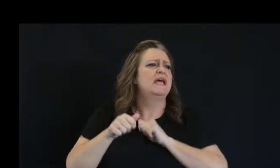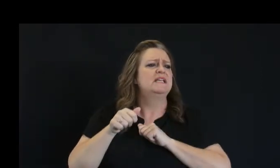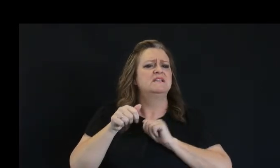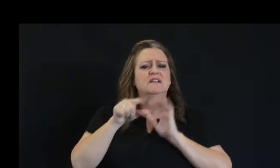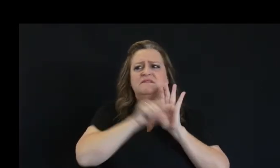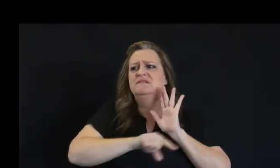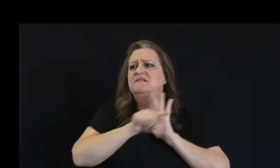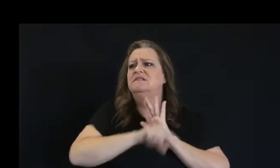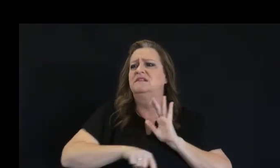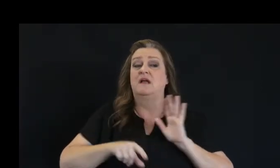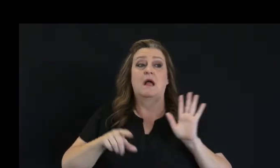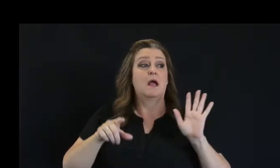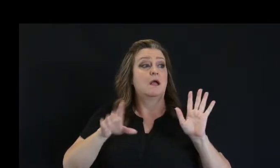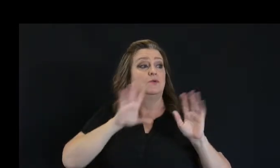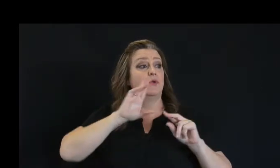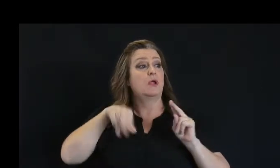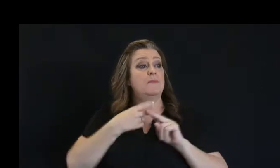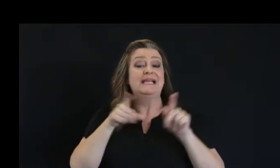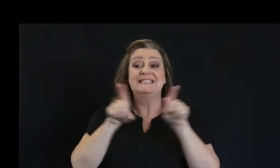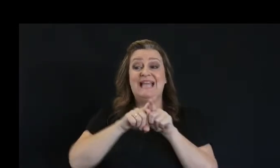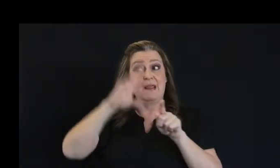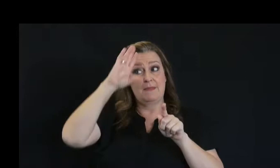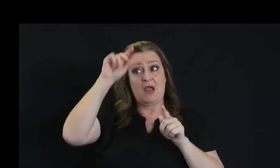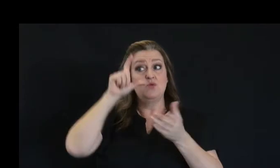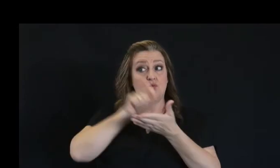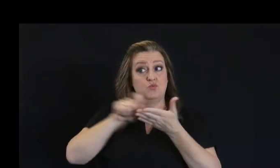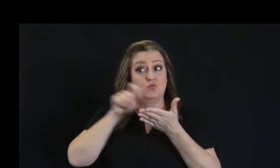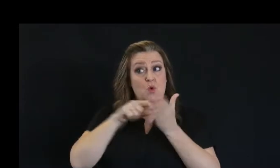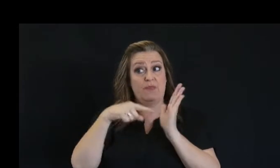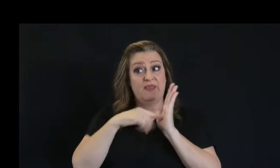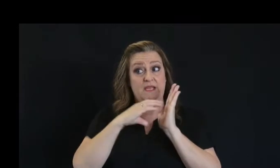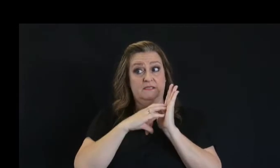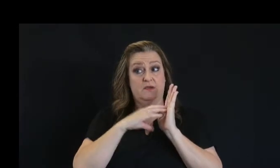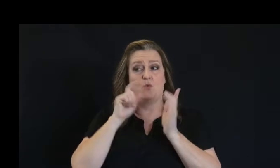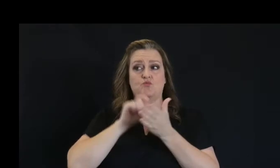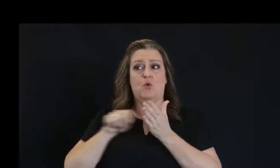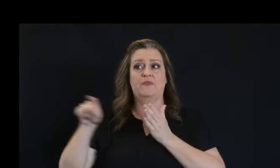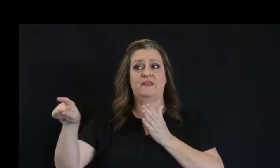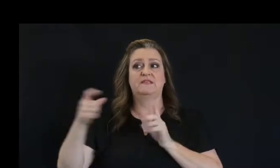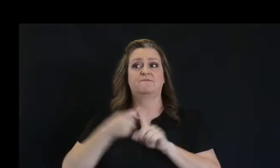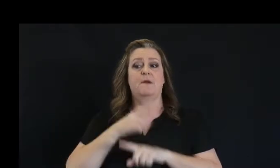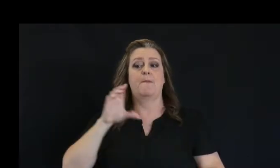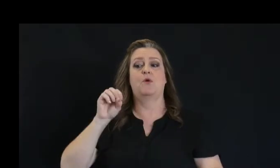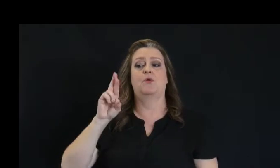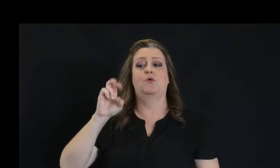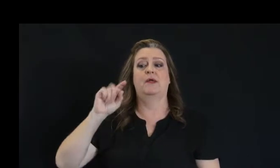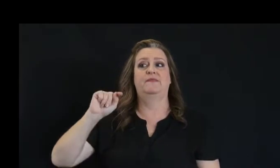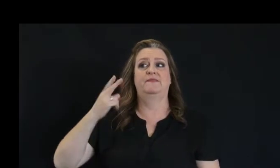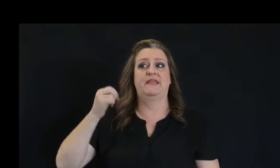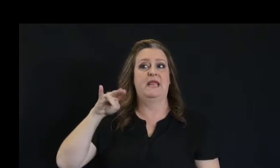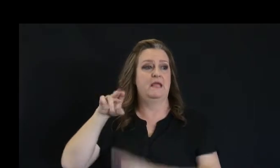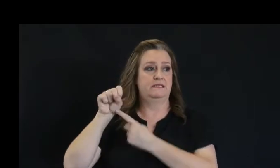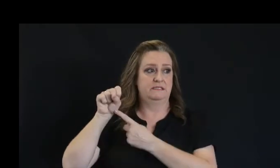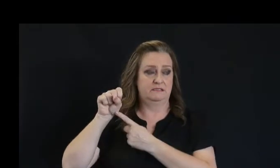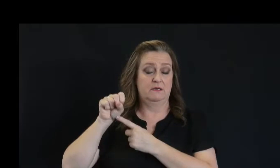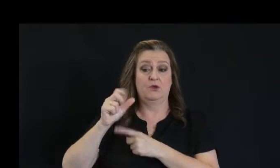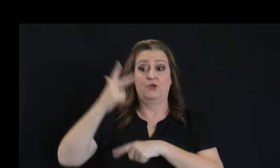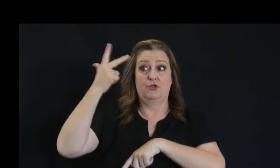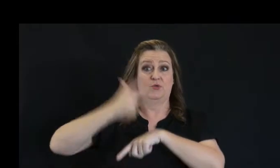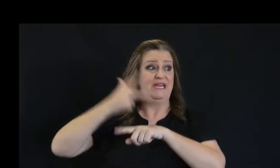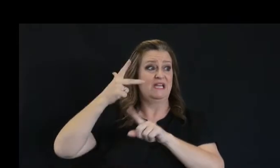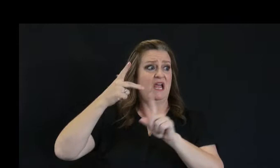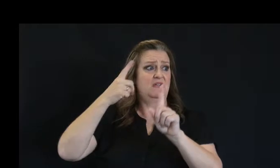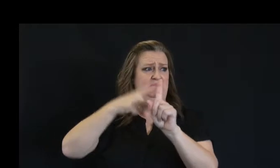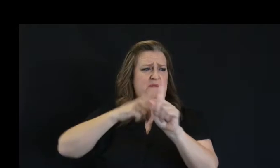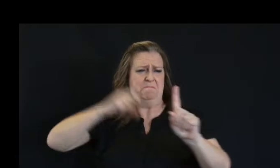what is Paul talking about there? The same guy that wrote this passage right here also wrote this passage out of Corinthians. Listen to it. 3 times I was beaten